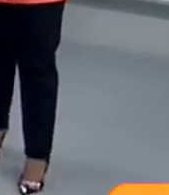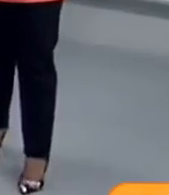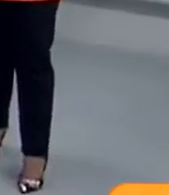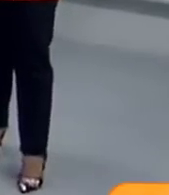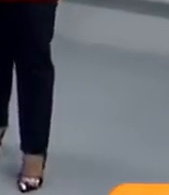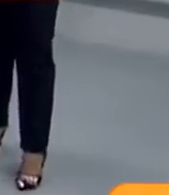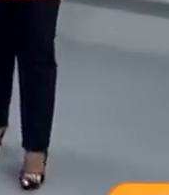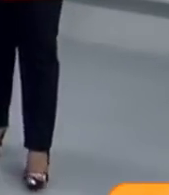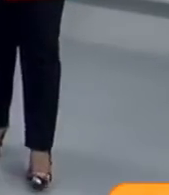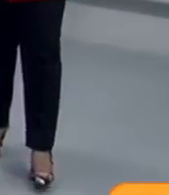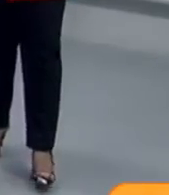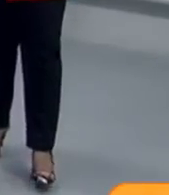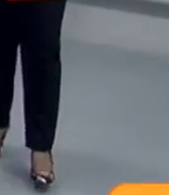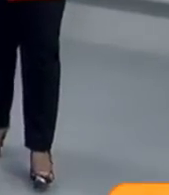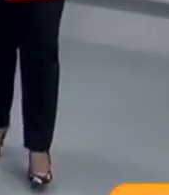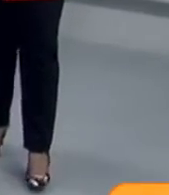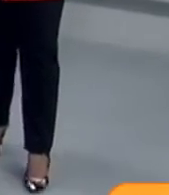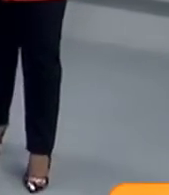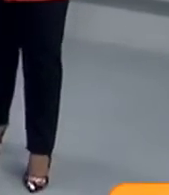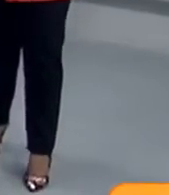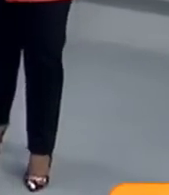26,723 mortgages as of the